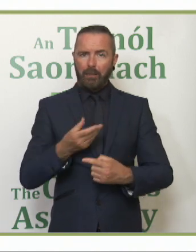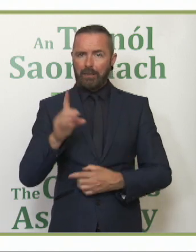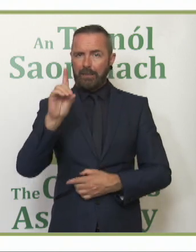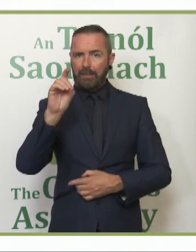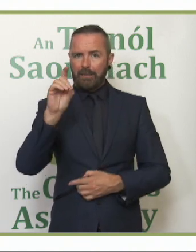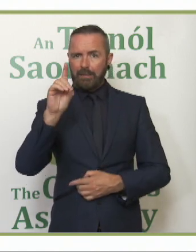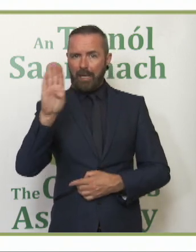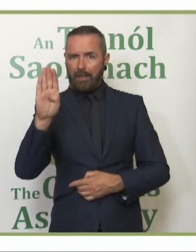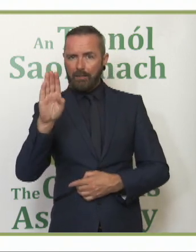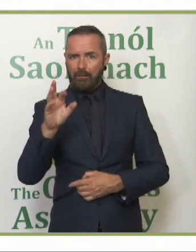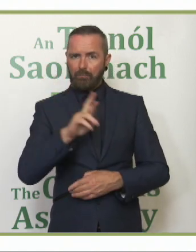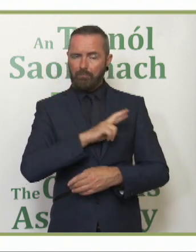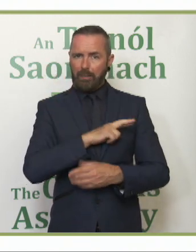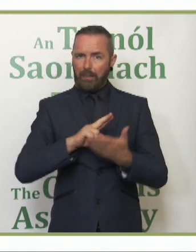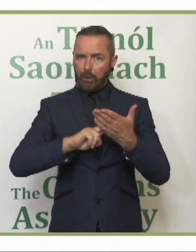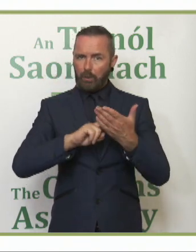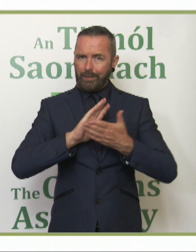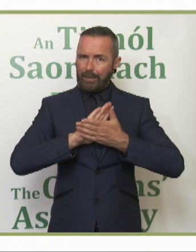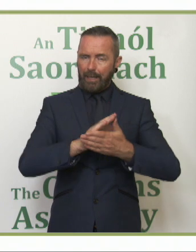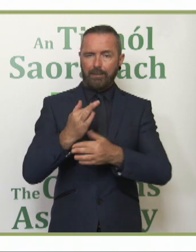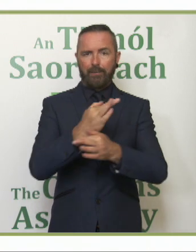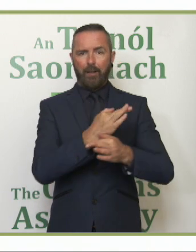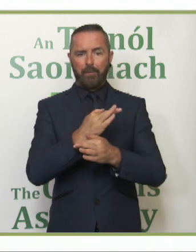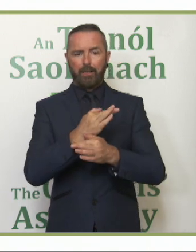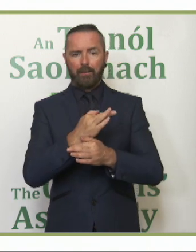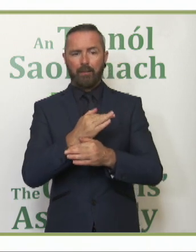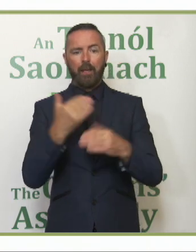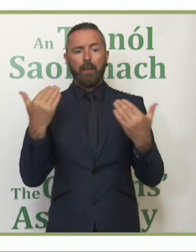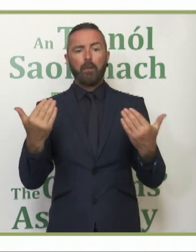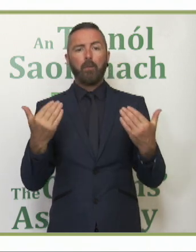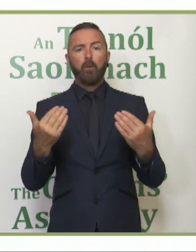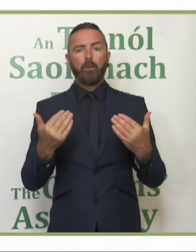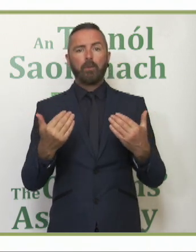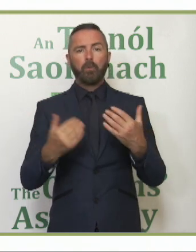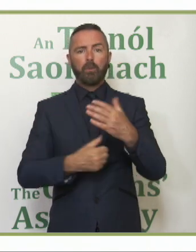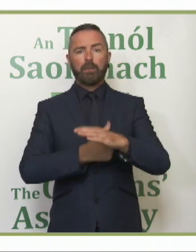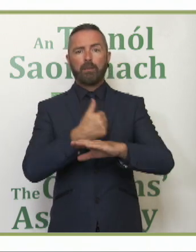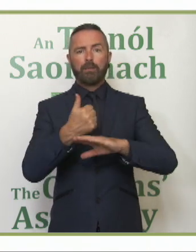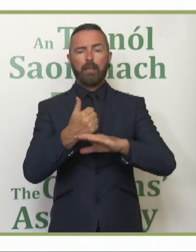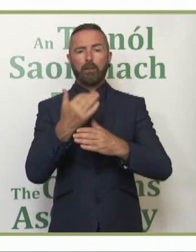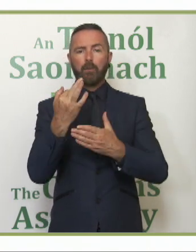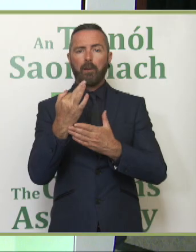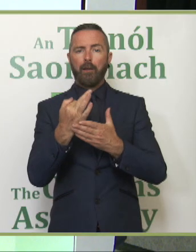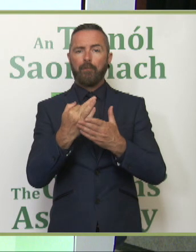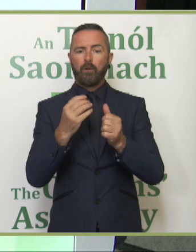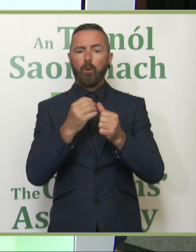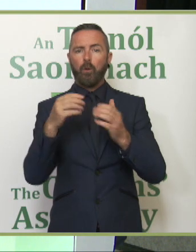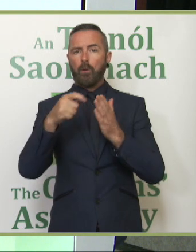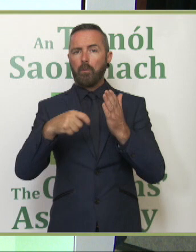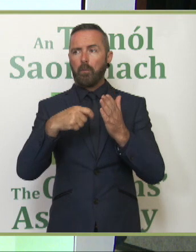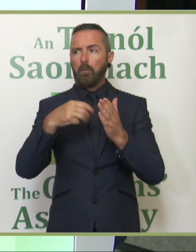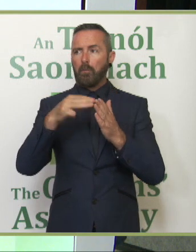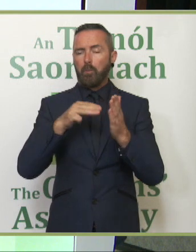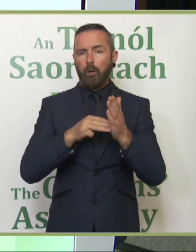Garda Síochána are willing and supportive partners in a number of initiatives designed to prevent drug harms, and you've heard about some of them